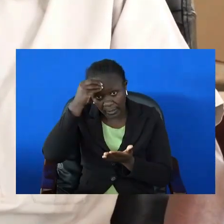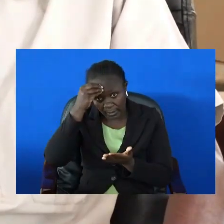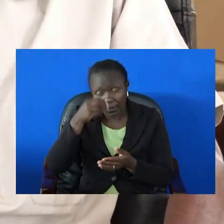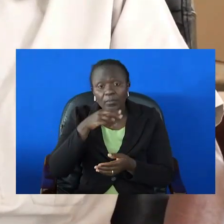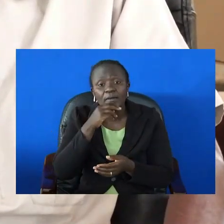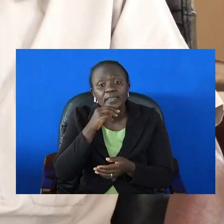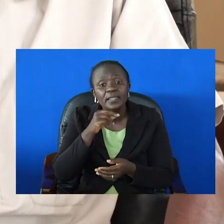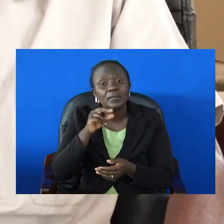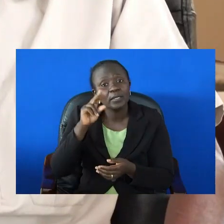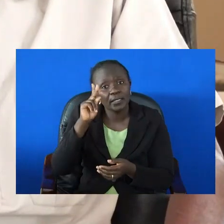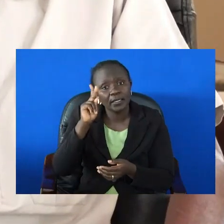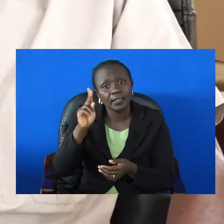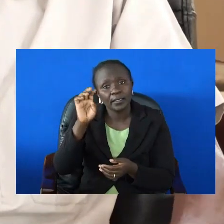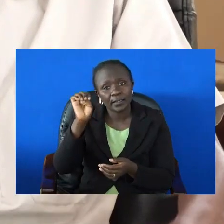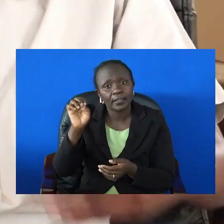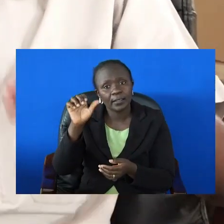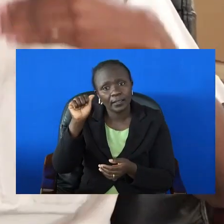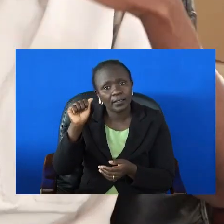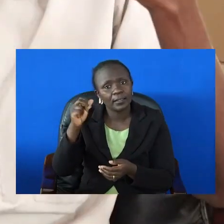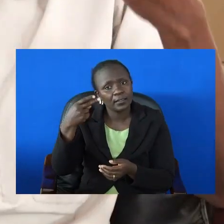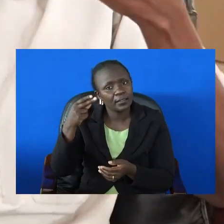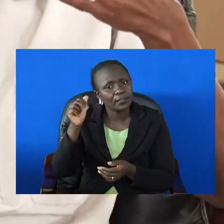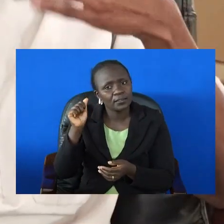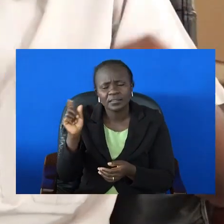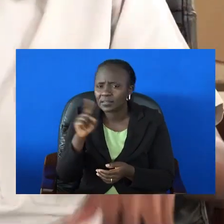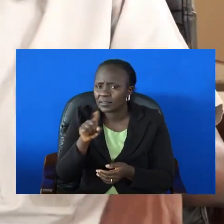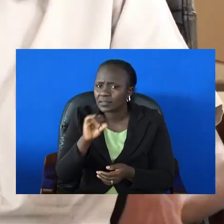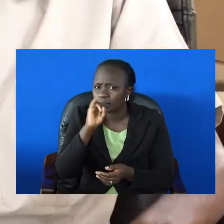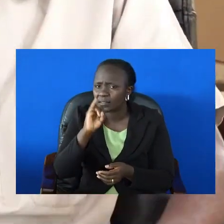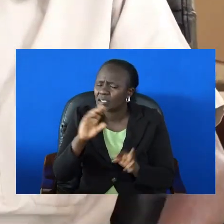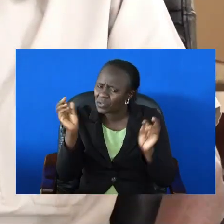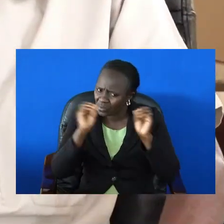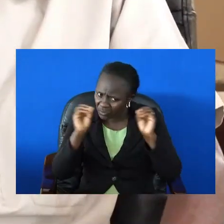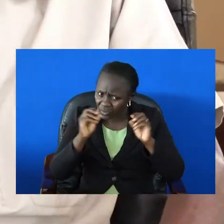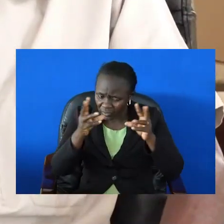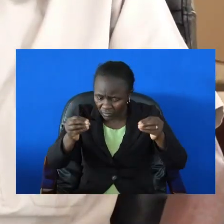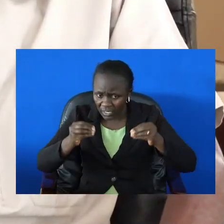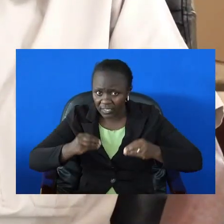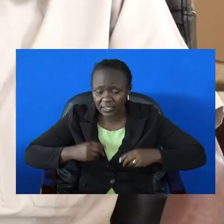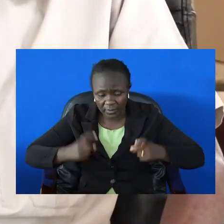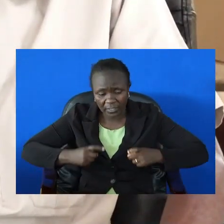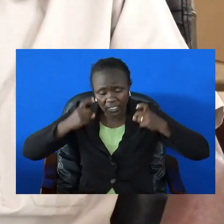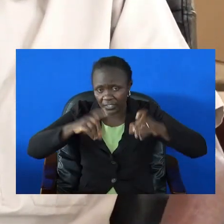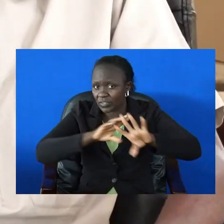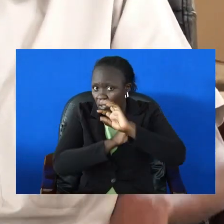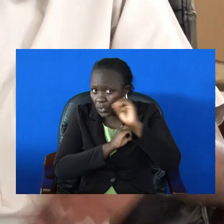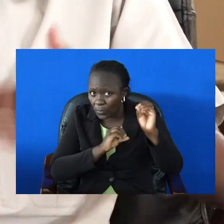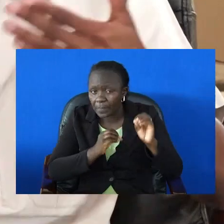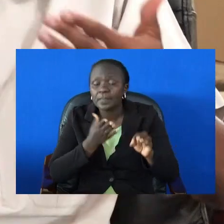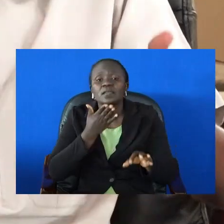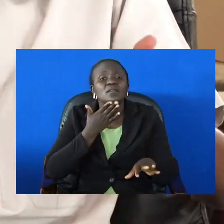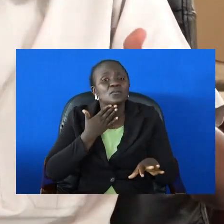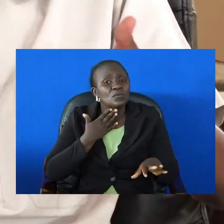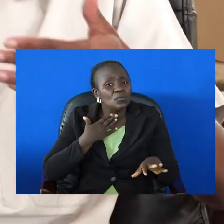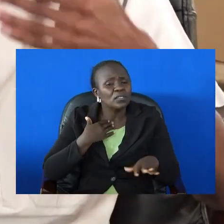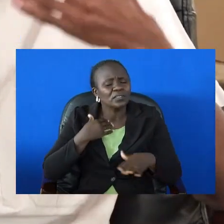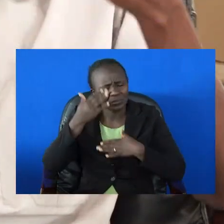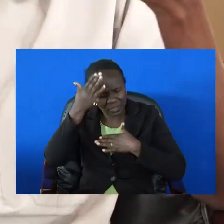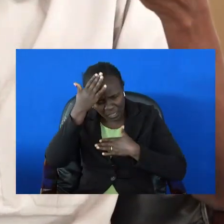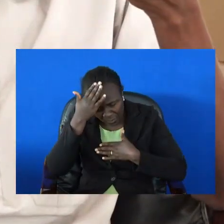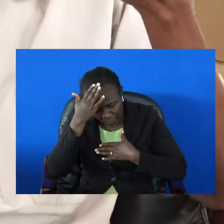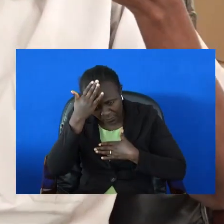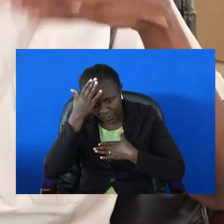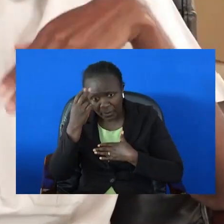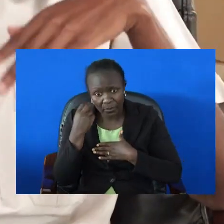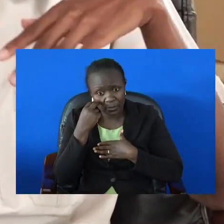Gehazi. Gehazi was not ready to accept what God had given him. So he wanted to look for more. And when